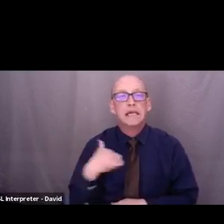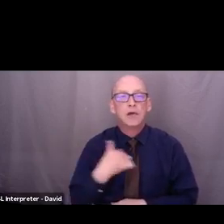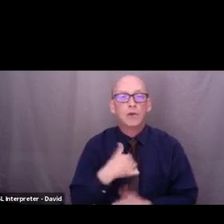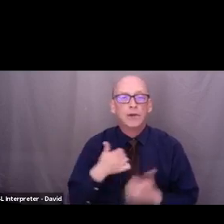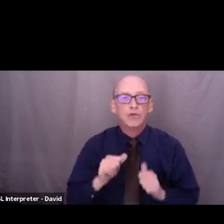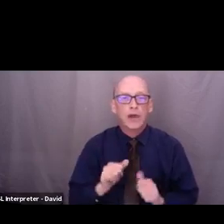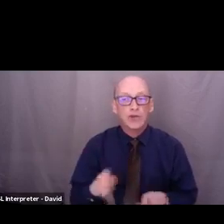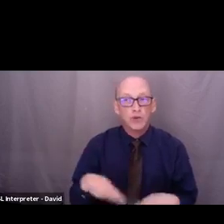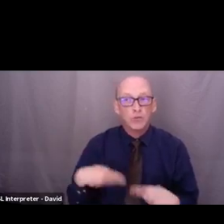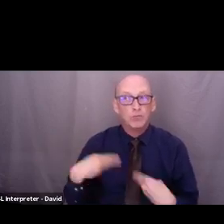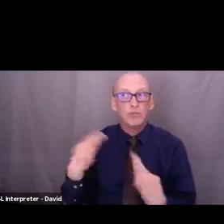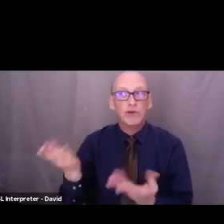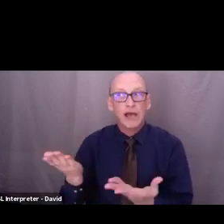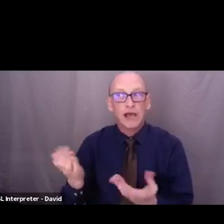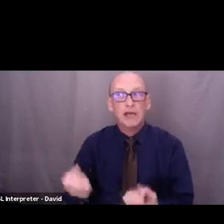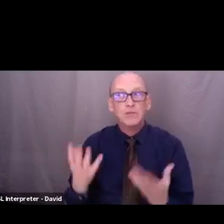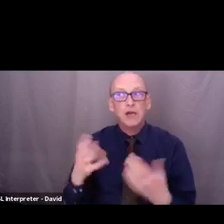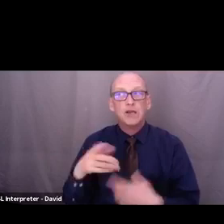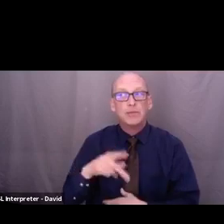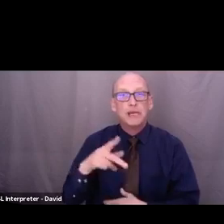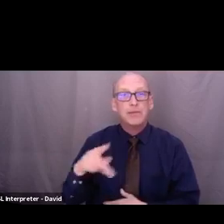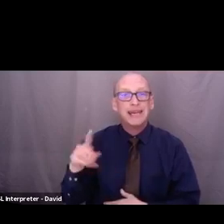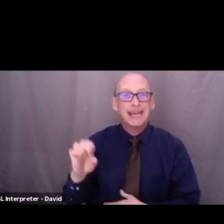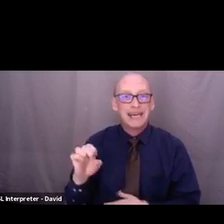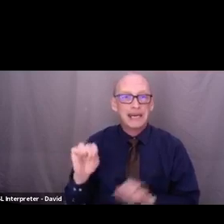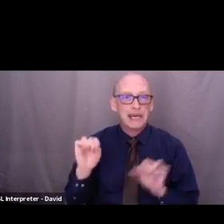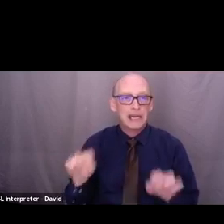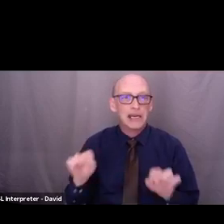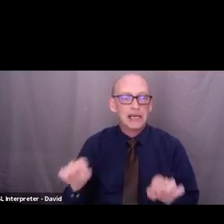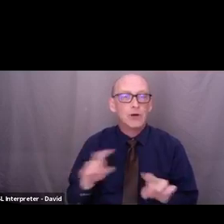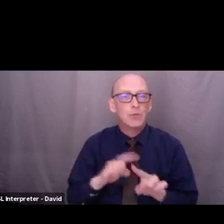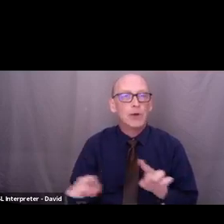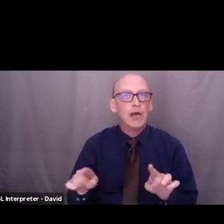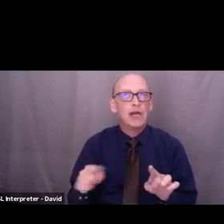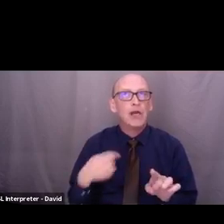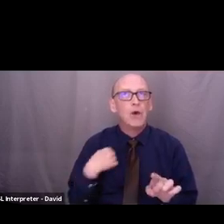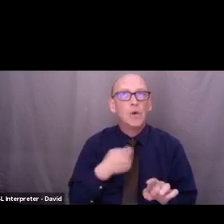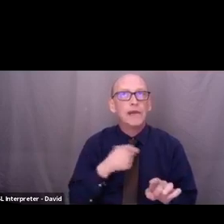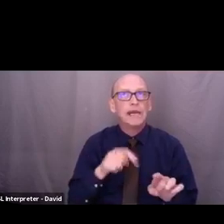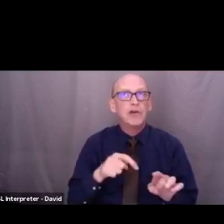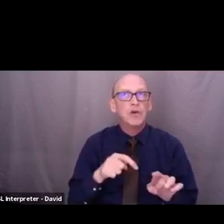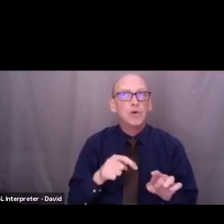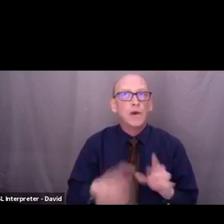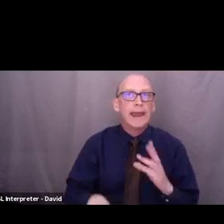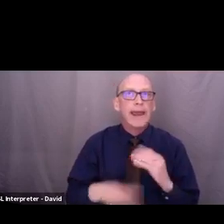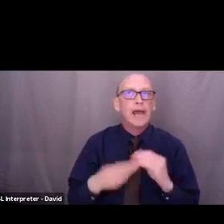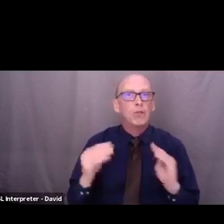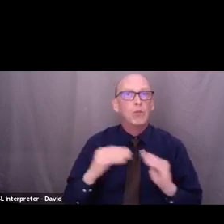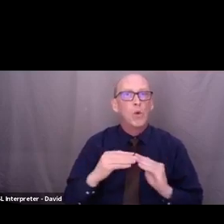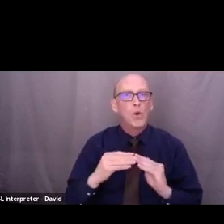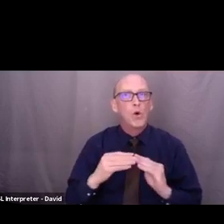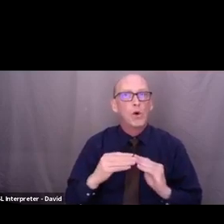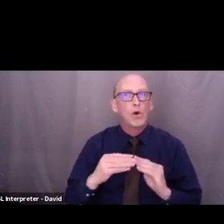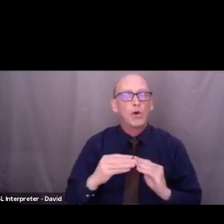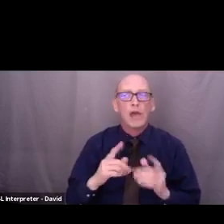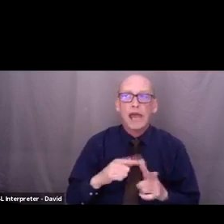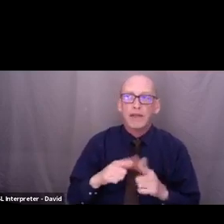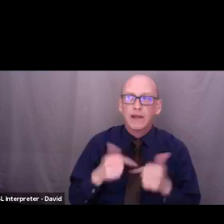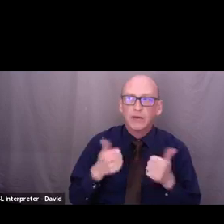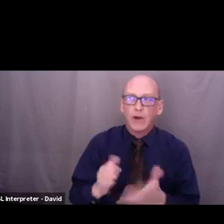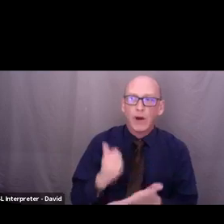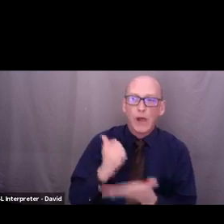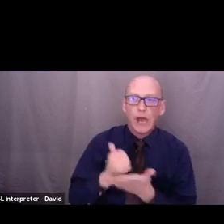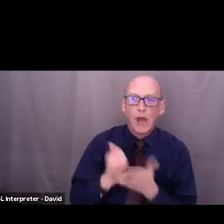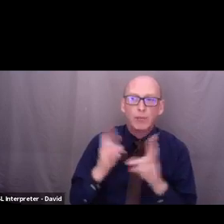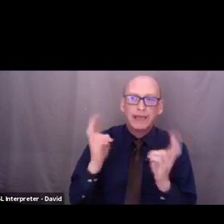at that point in time. But really, we needed to take another step further. And so helping them understand the issues